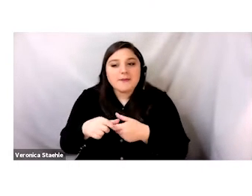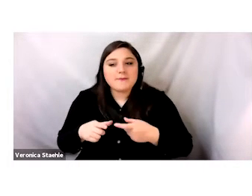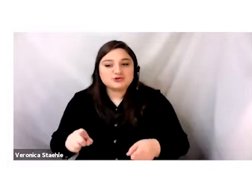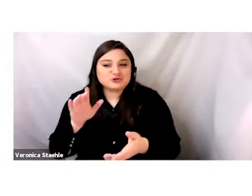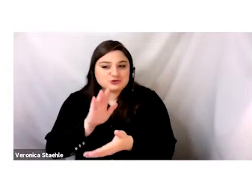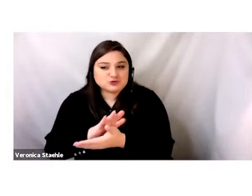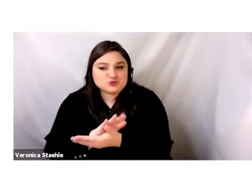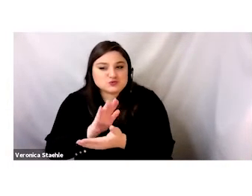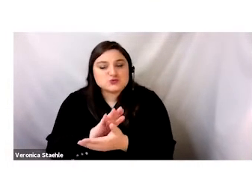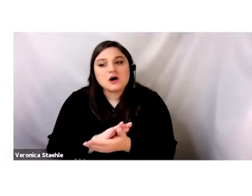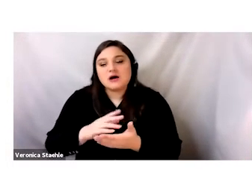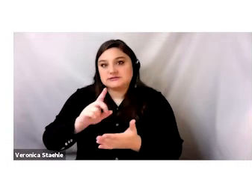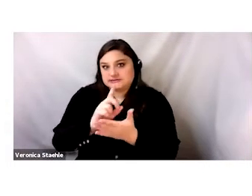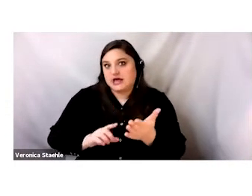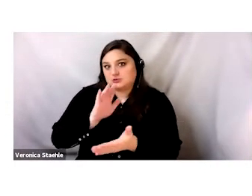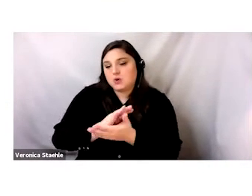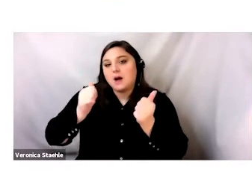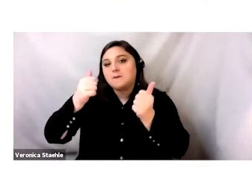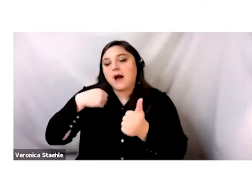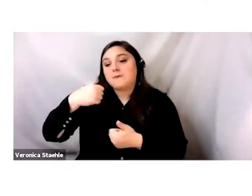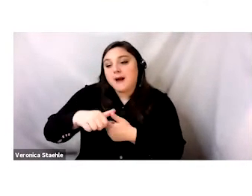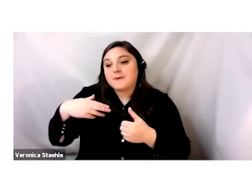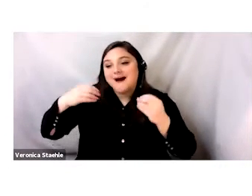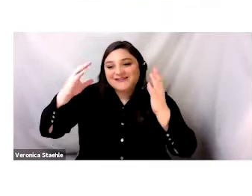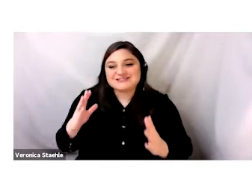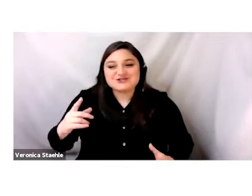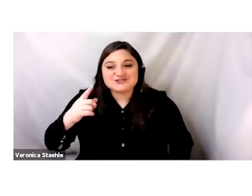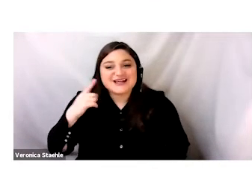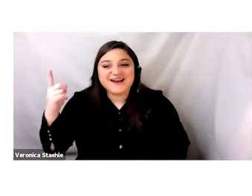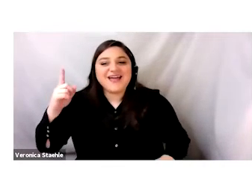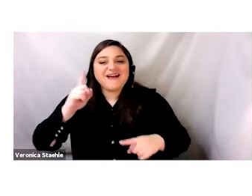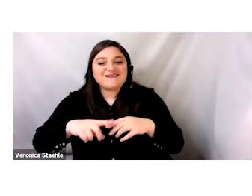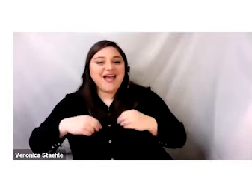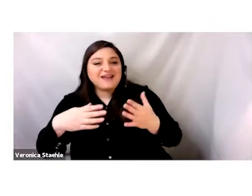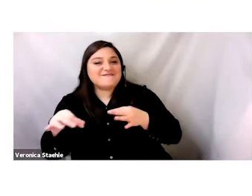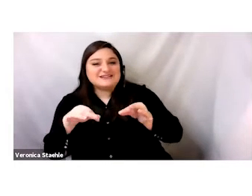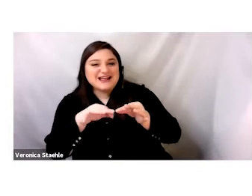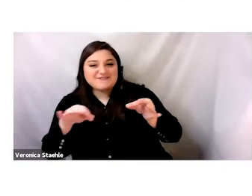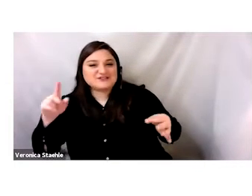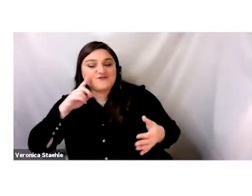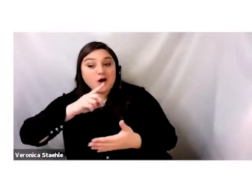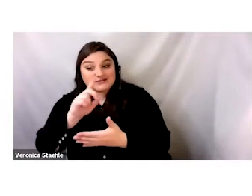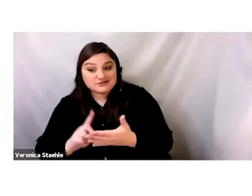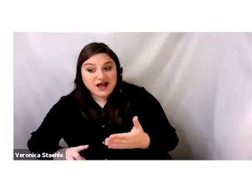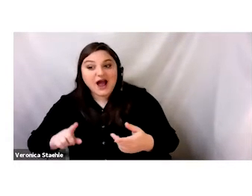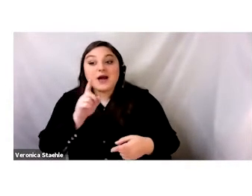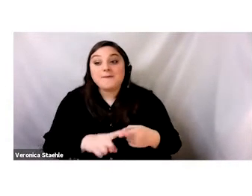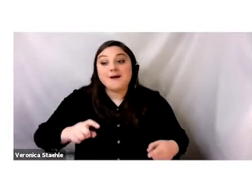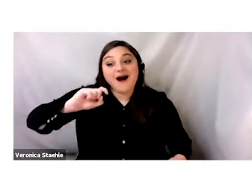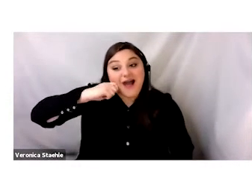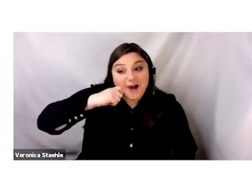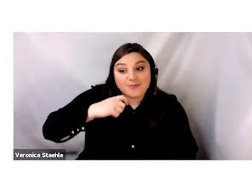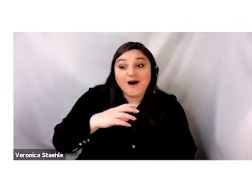clearly saying to me that she could not give me the definition of design, but she would tell me that Apple and the Mac was a